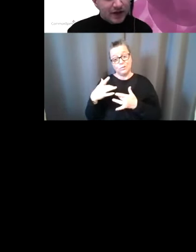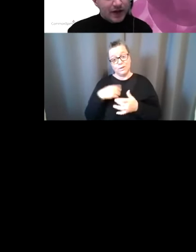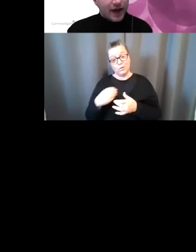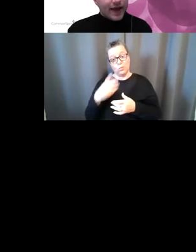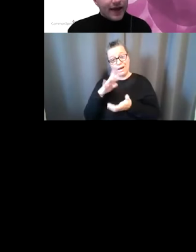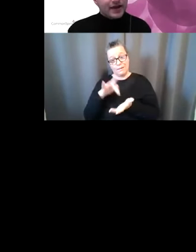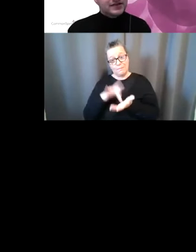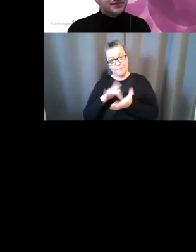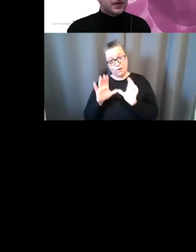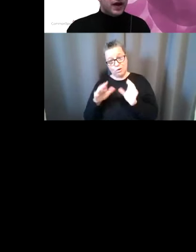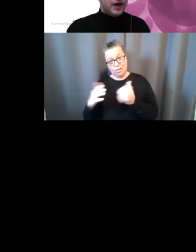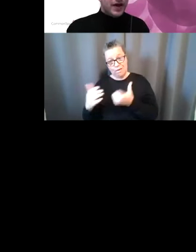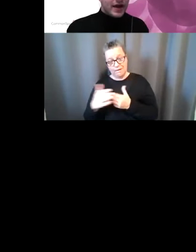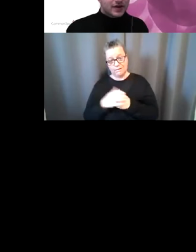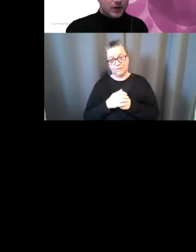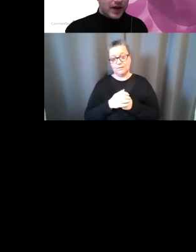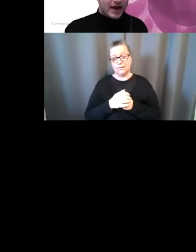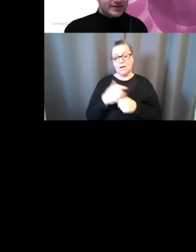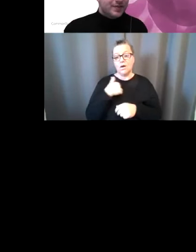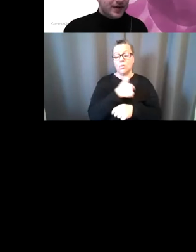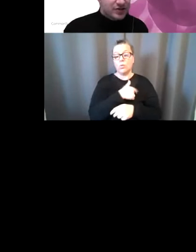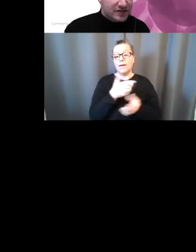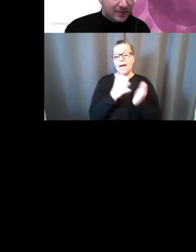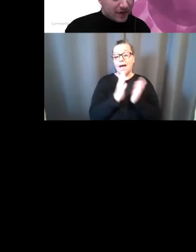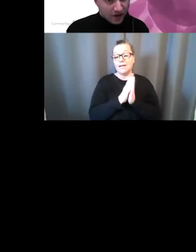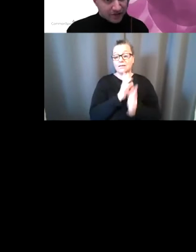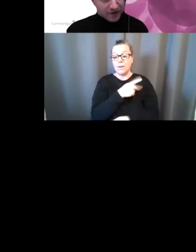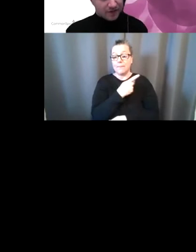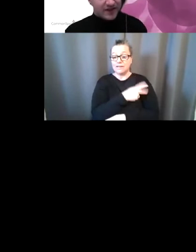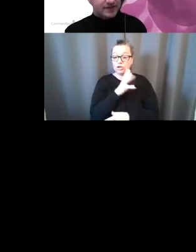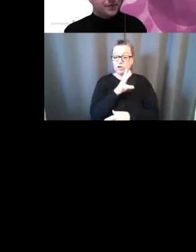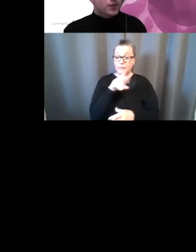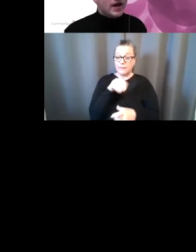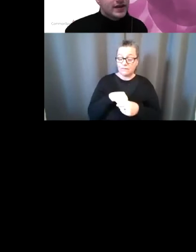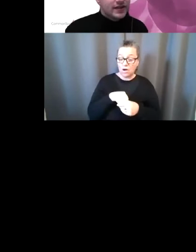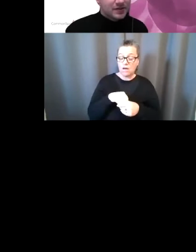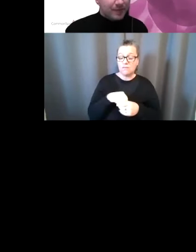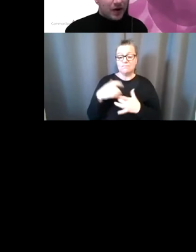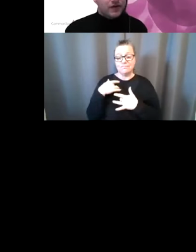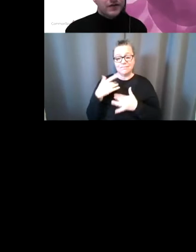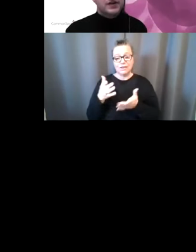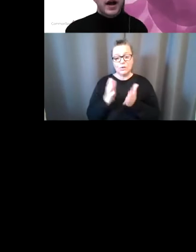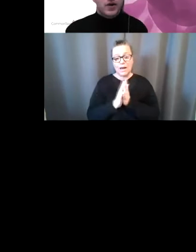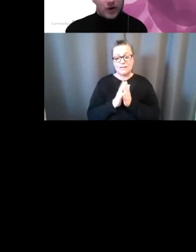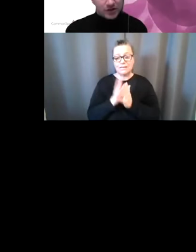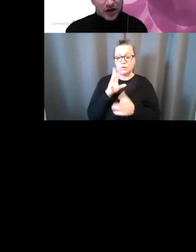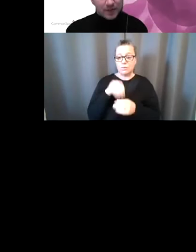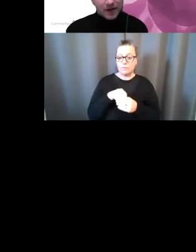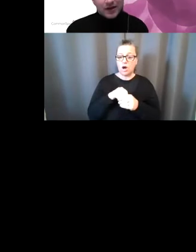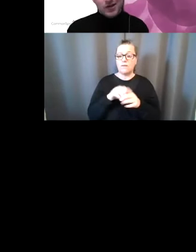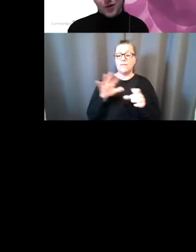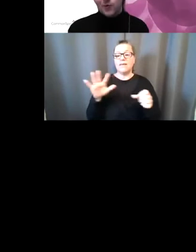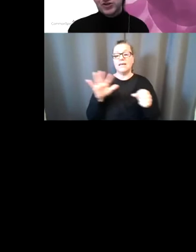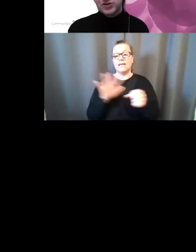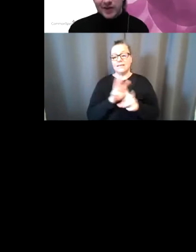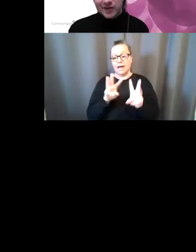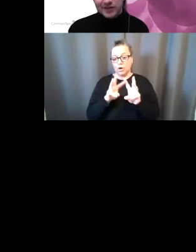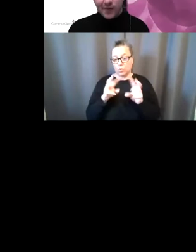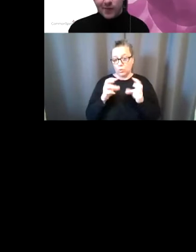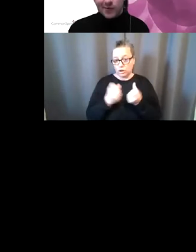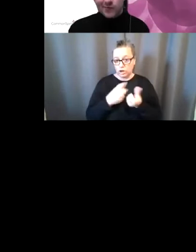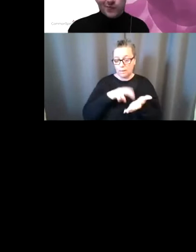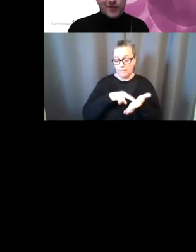class. And when we ask our patients to be involved in our events, we're asking them to be part of the entire workshop. So, which